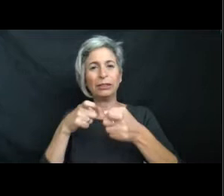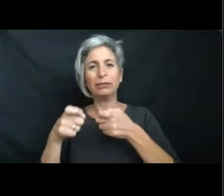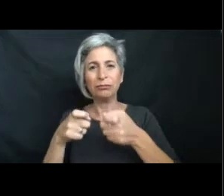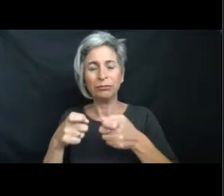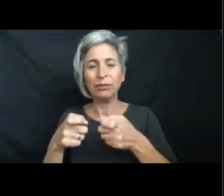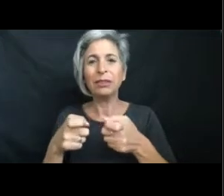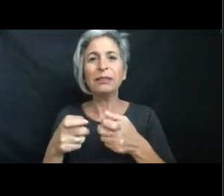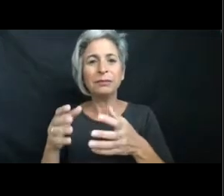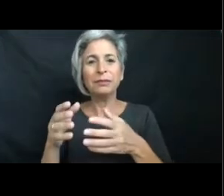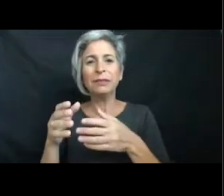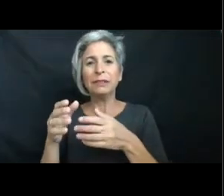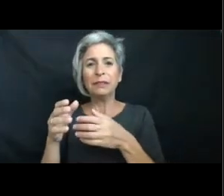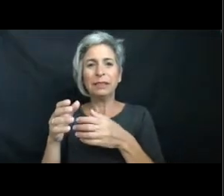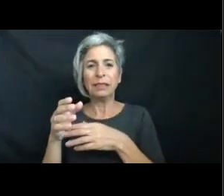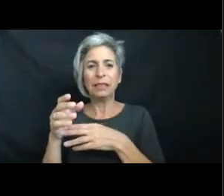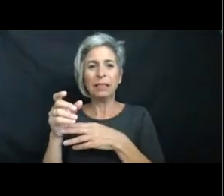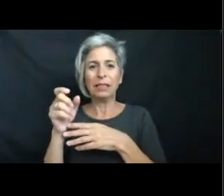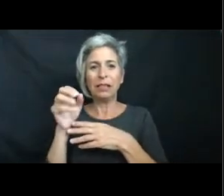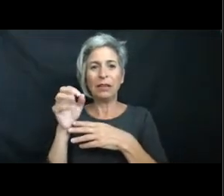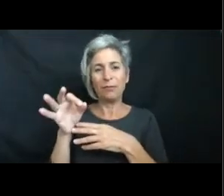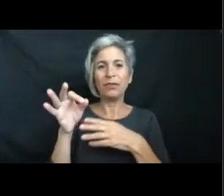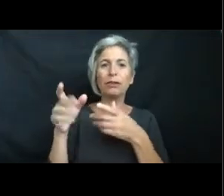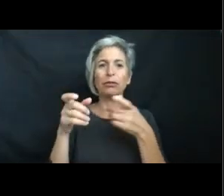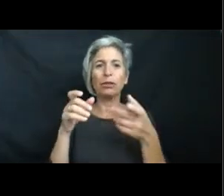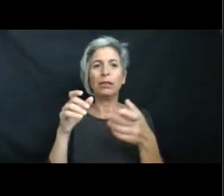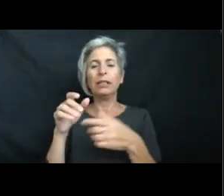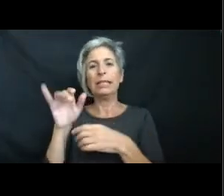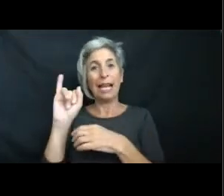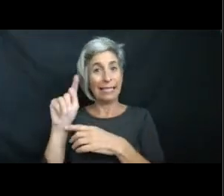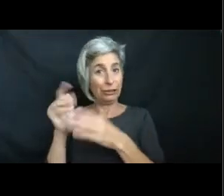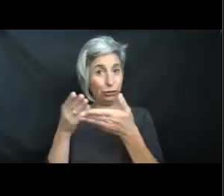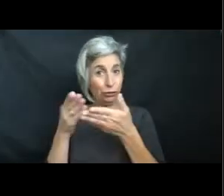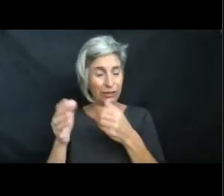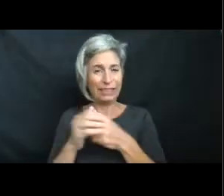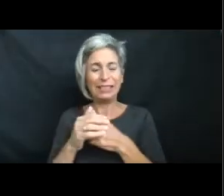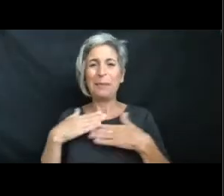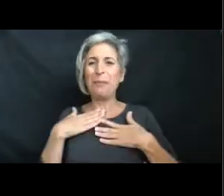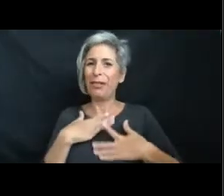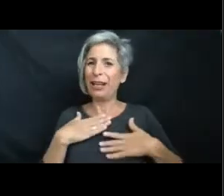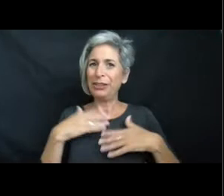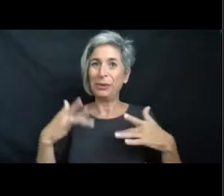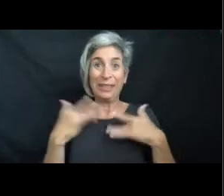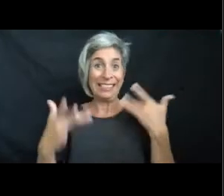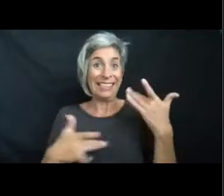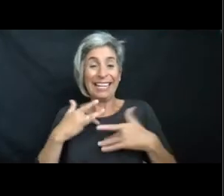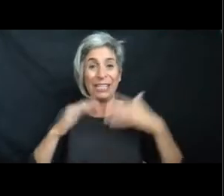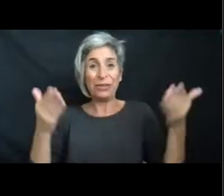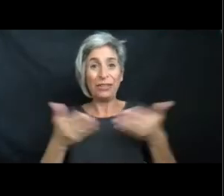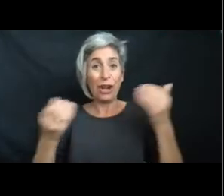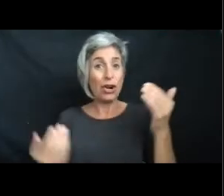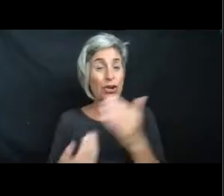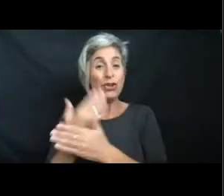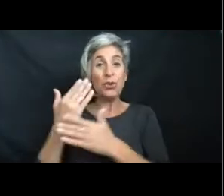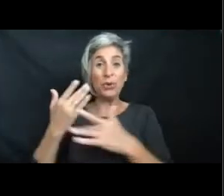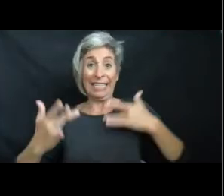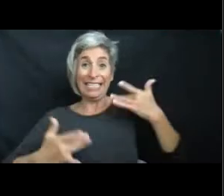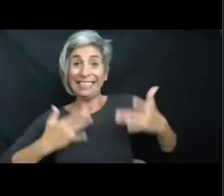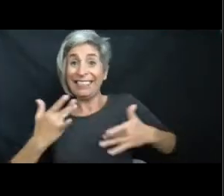Beach. It's a real pleasure to be with everybody this morning as we're excited to introduce our new and